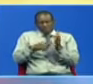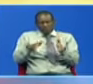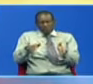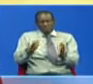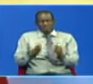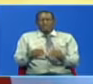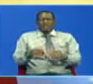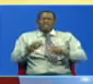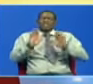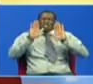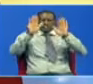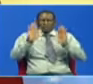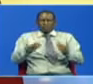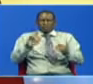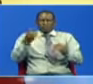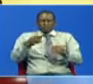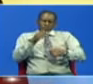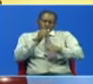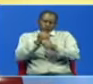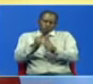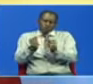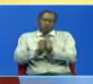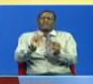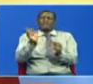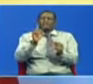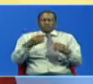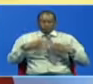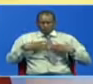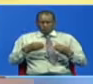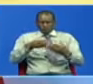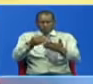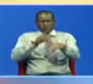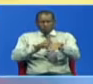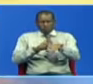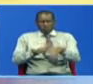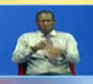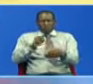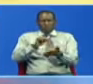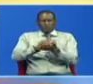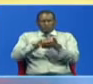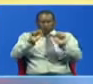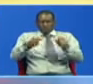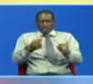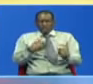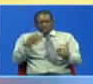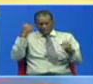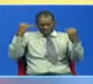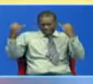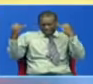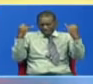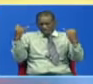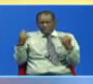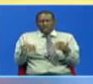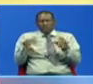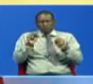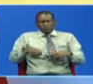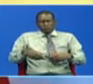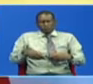would be important to liaise with the ministry ahead of time so that you can get an idea, you can be given